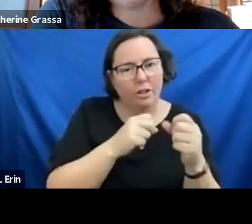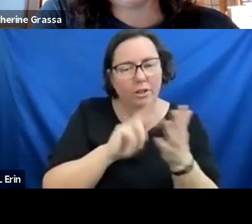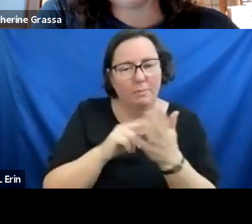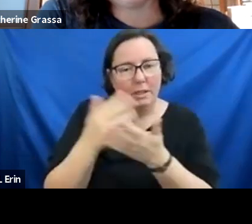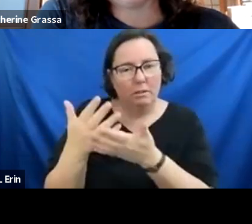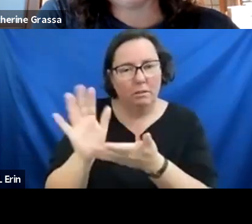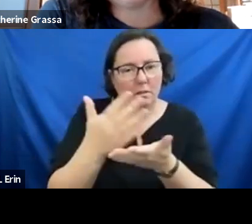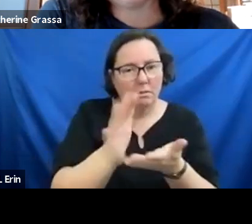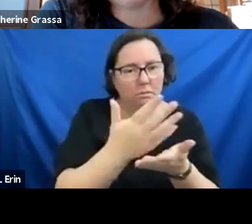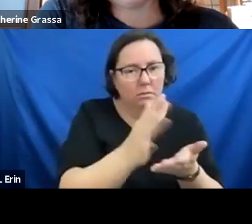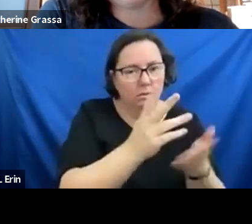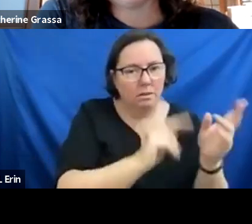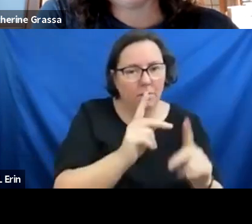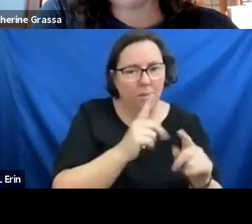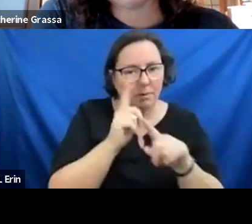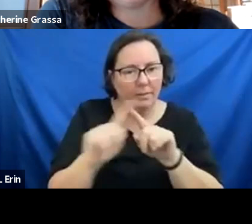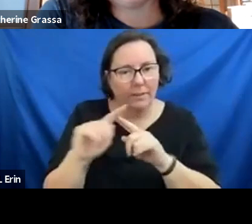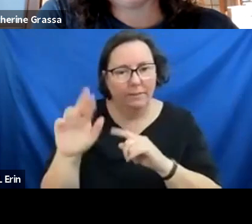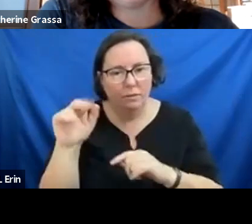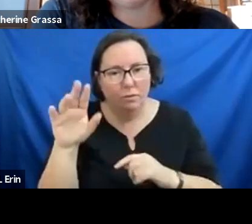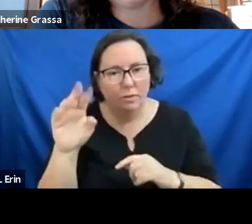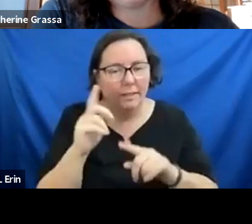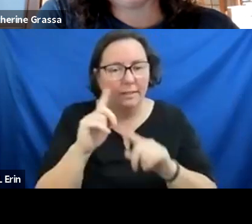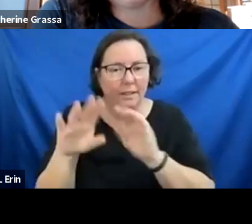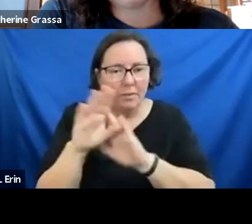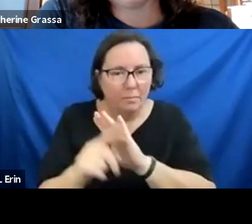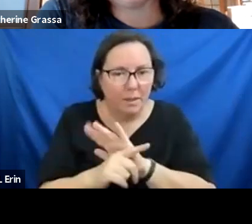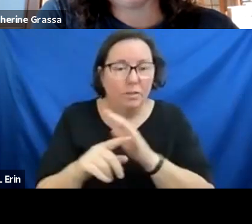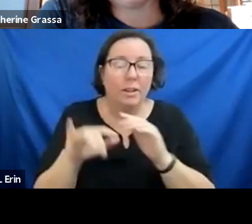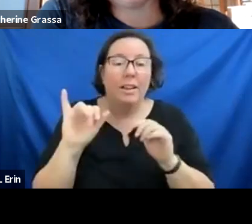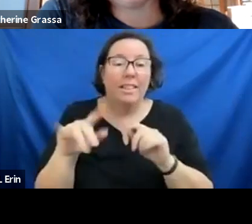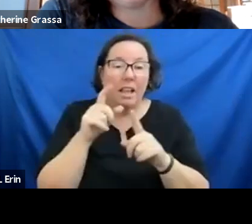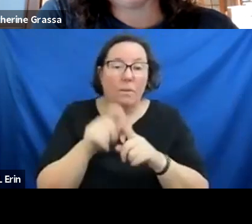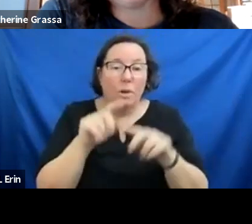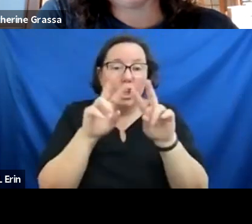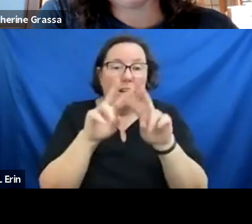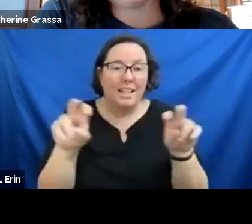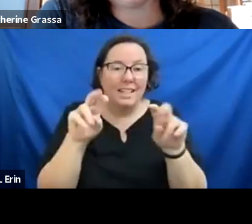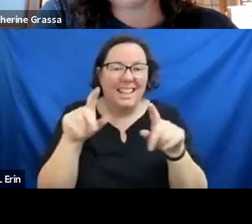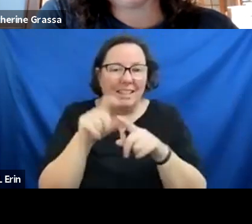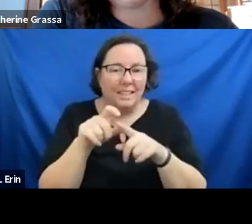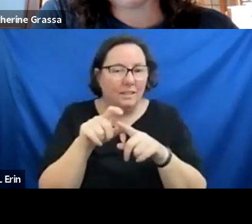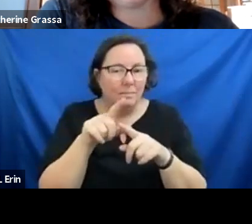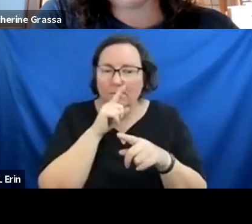rigor. The word assessment has not been used tonight.